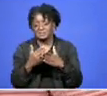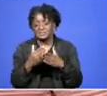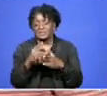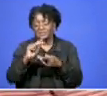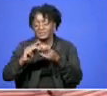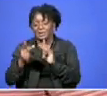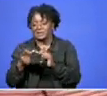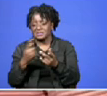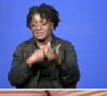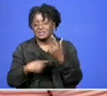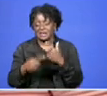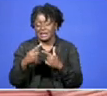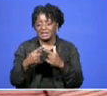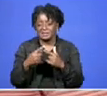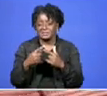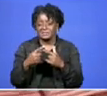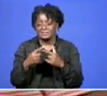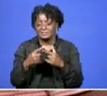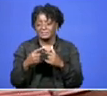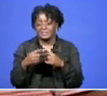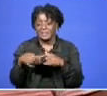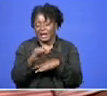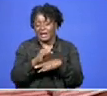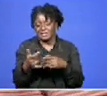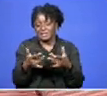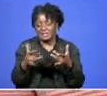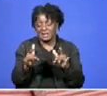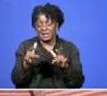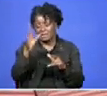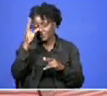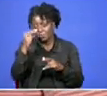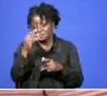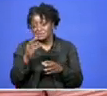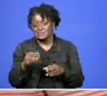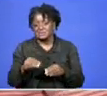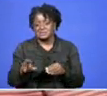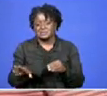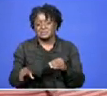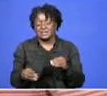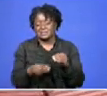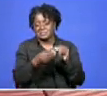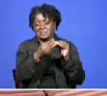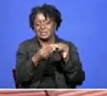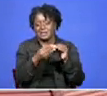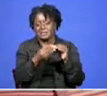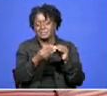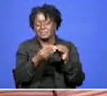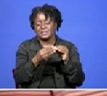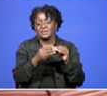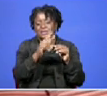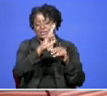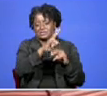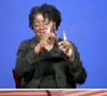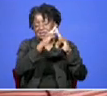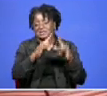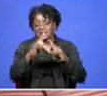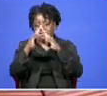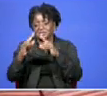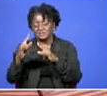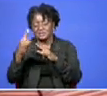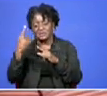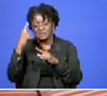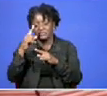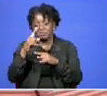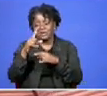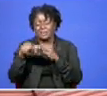Partners came along, basically the Island Luck Boys, and they put up three tents that were able to house about over 600